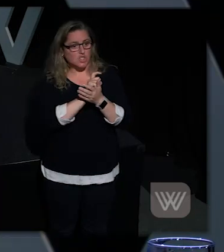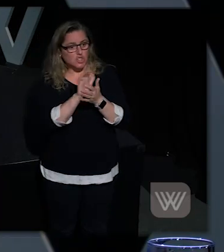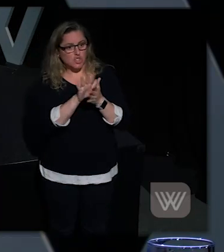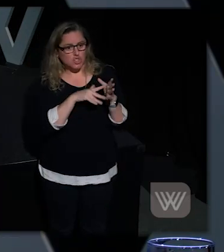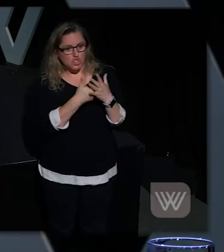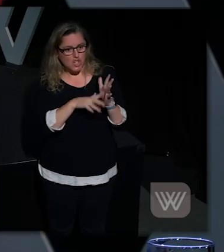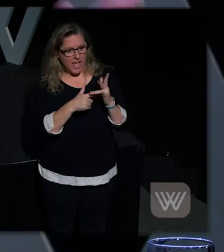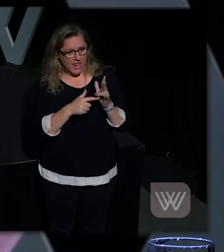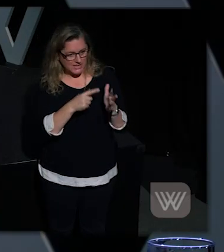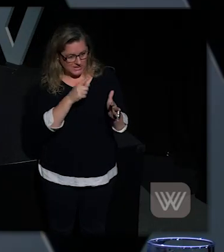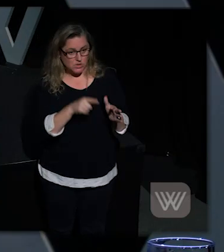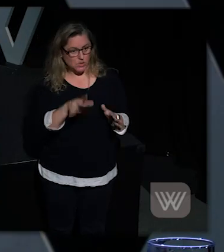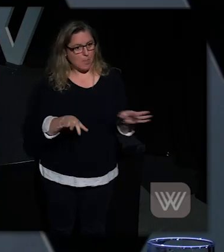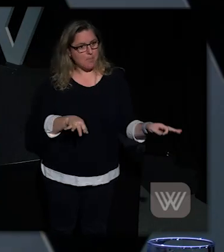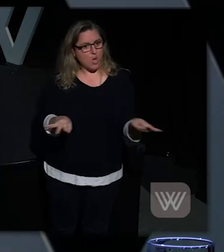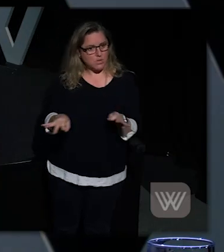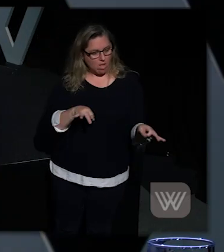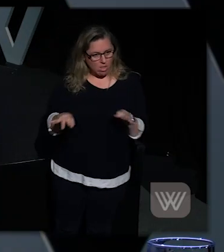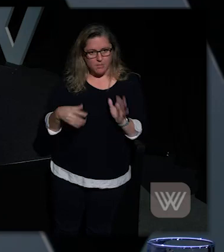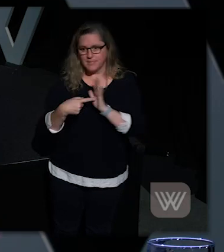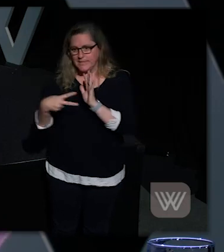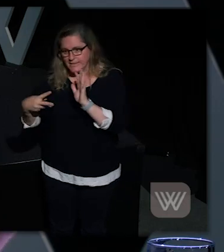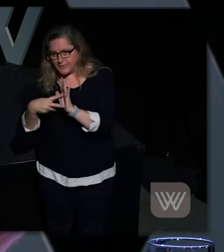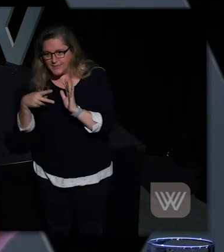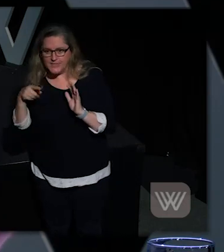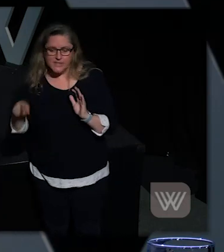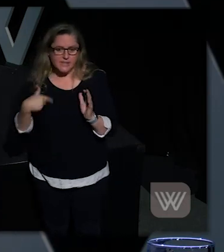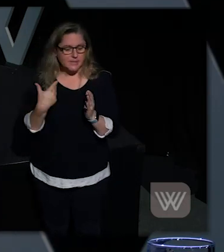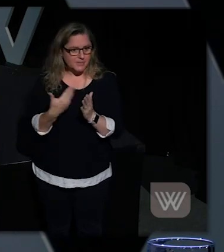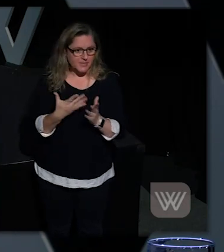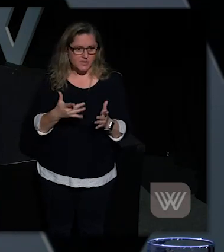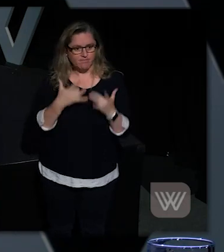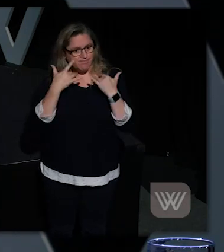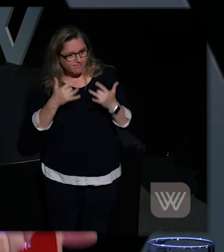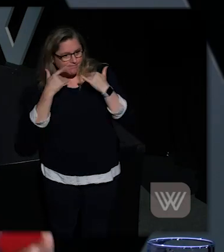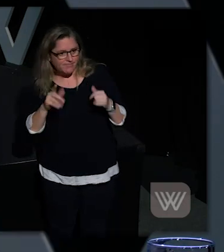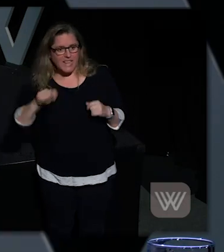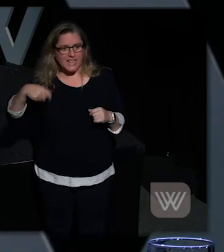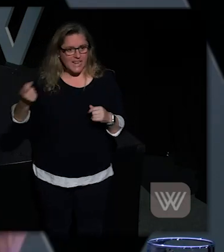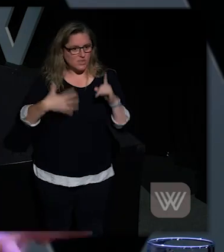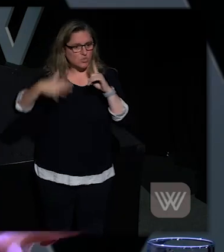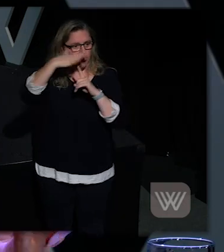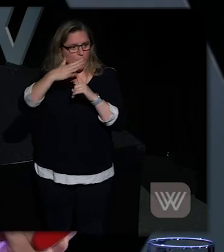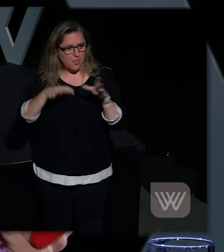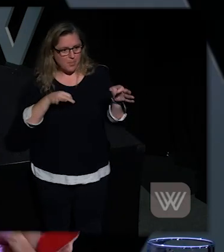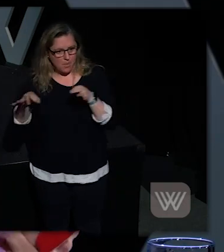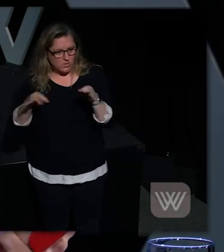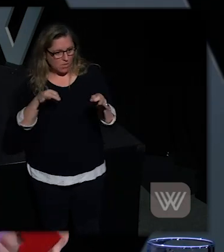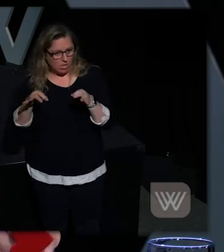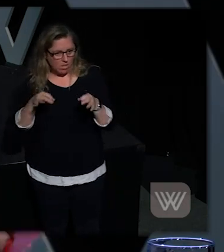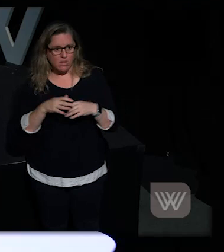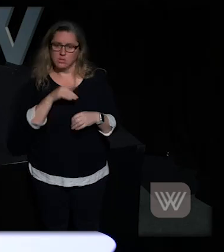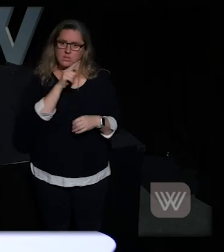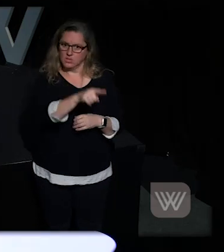a former model, television presenter, personality. She was judged on Australia's Next Top Model. She was a big personality,